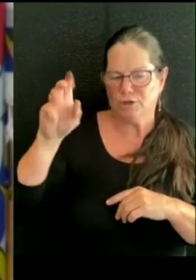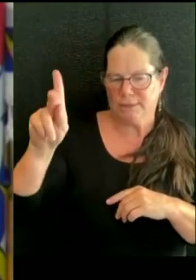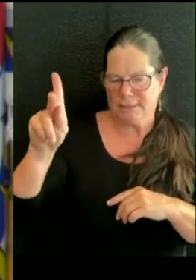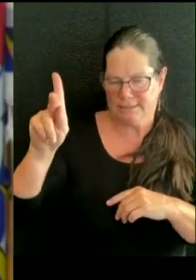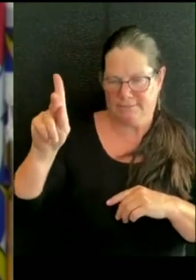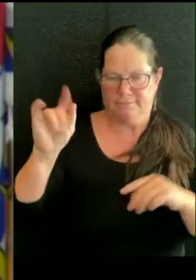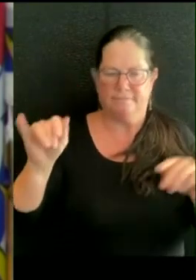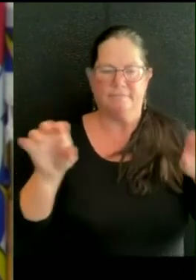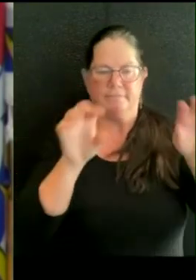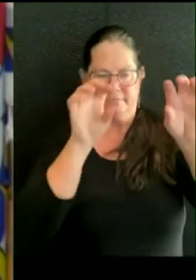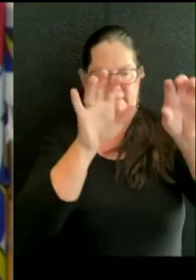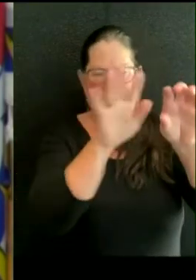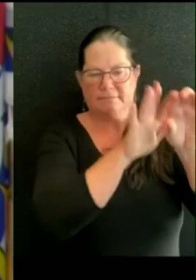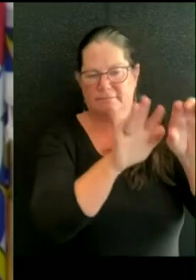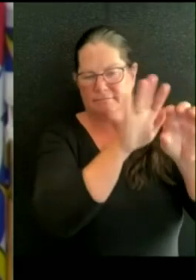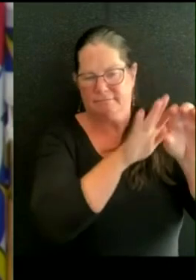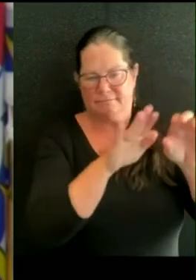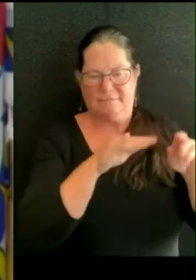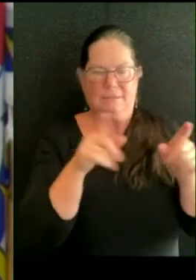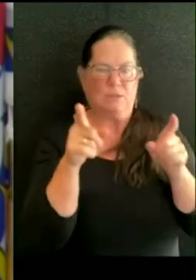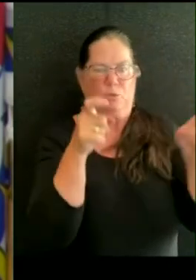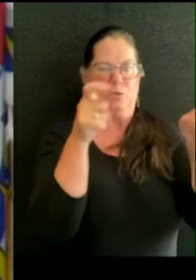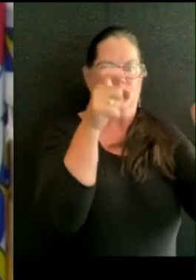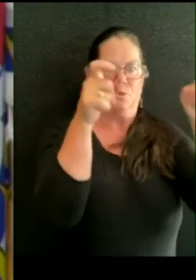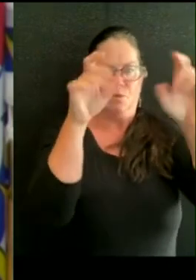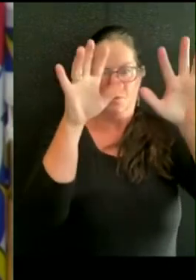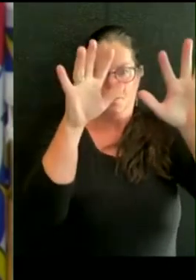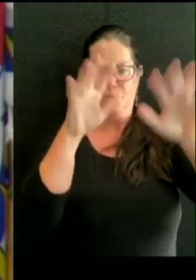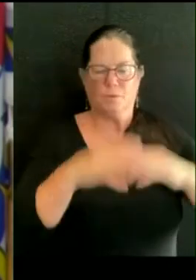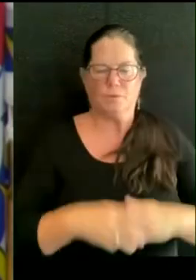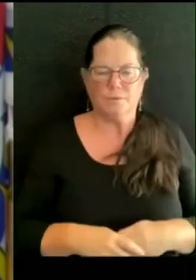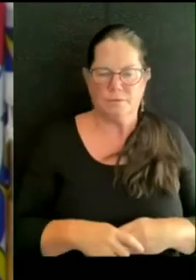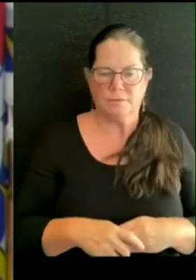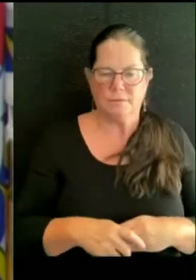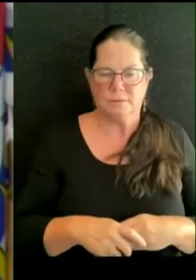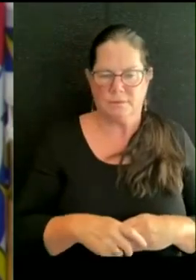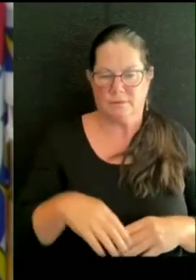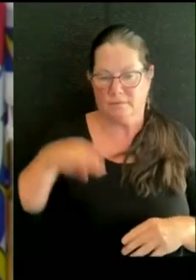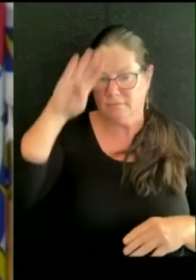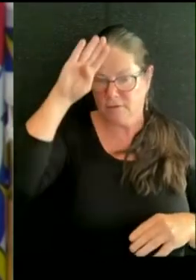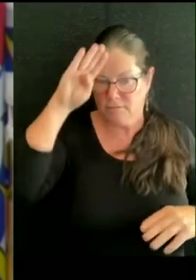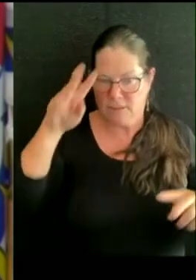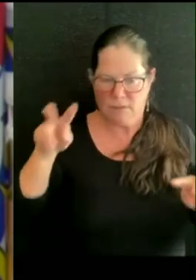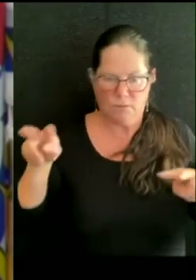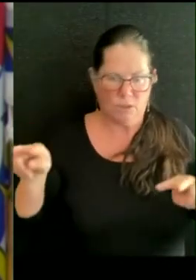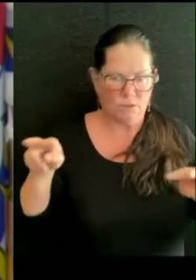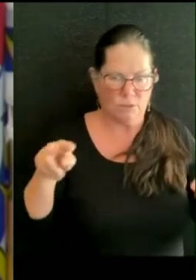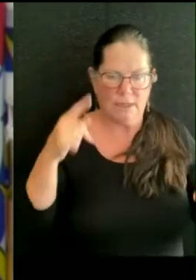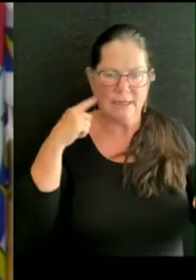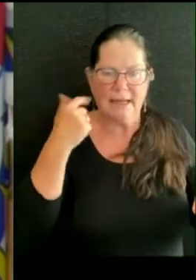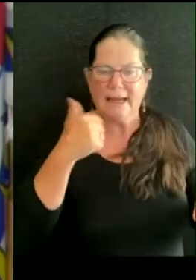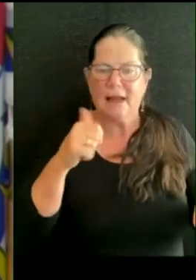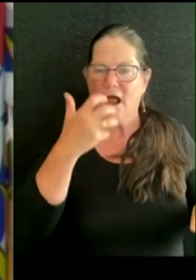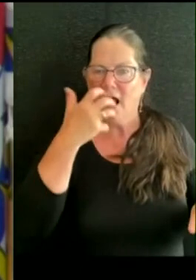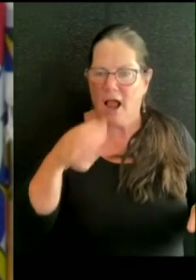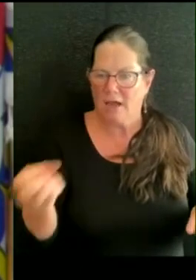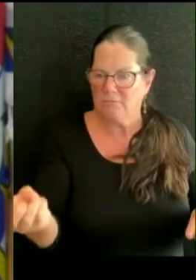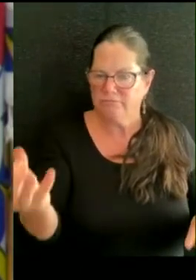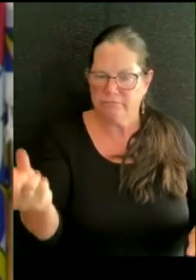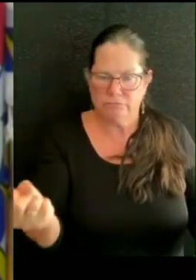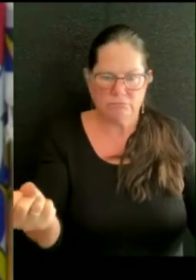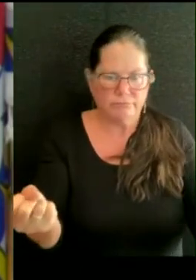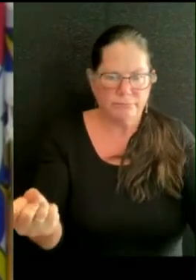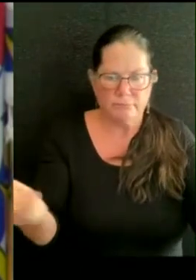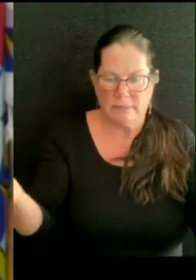will continue to patrol for hotspots, demobbing gear, and repositioning it to different parts of the fire,